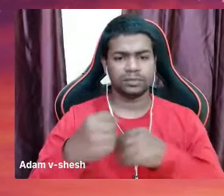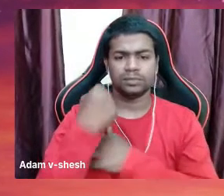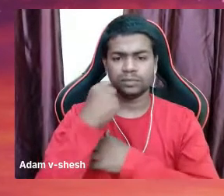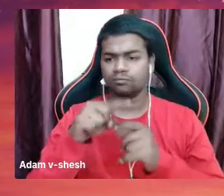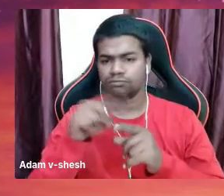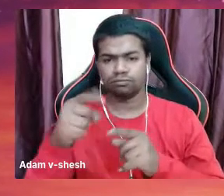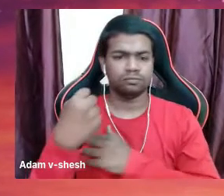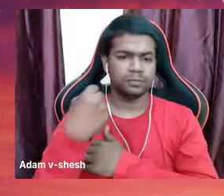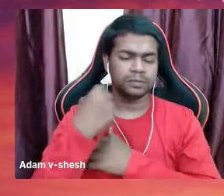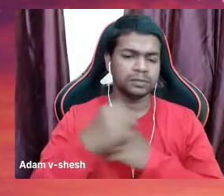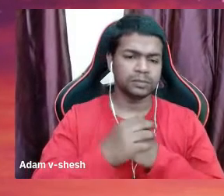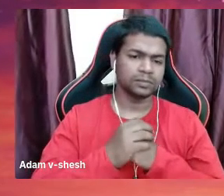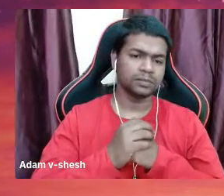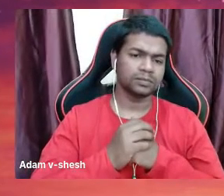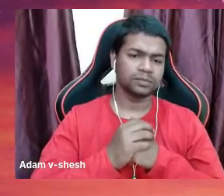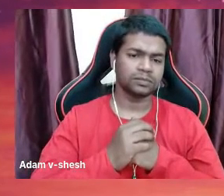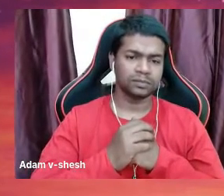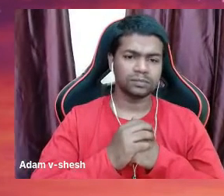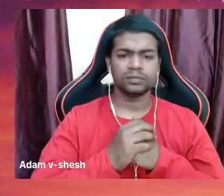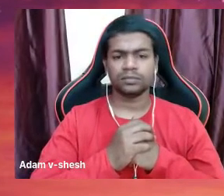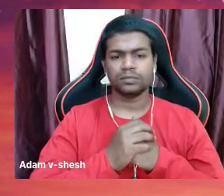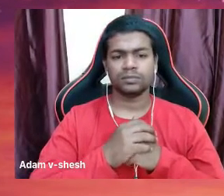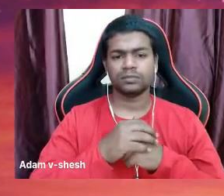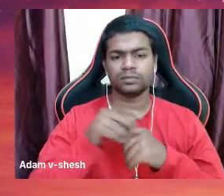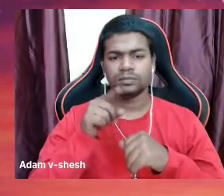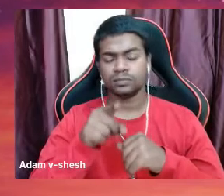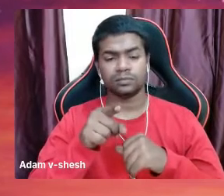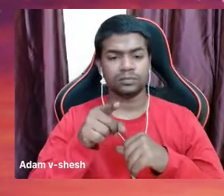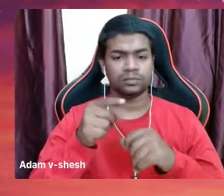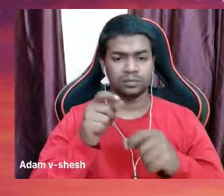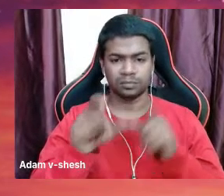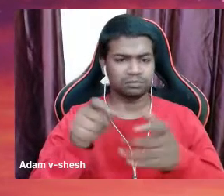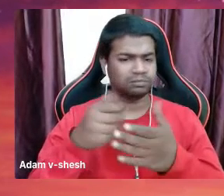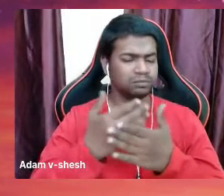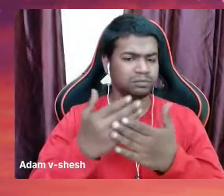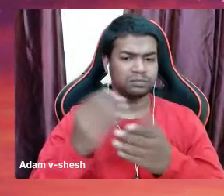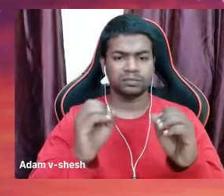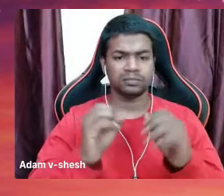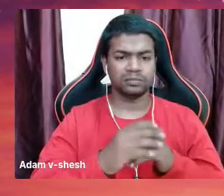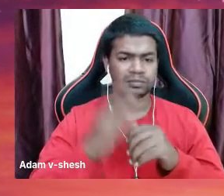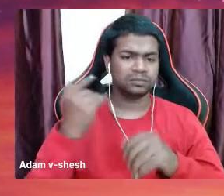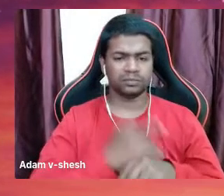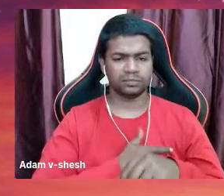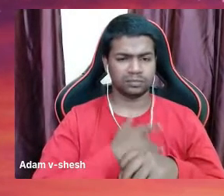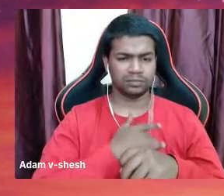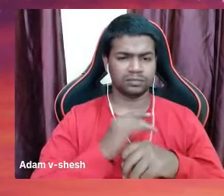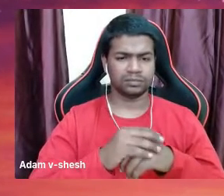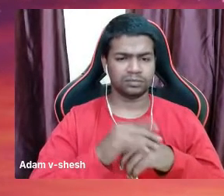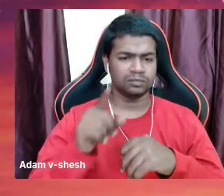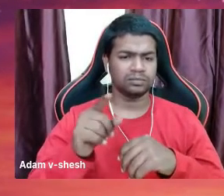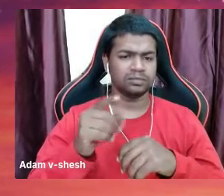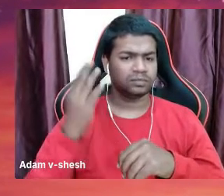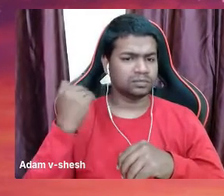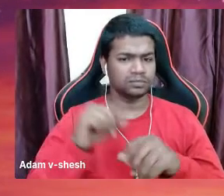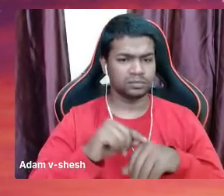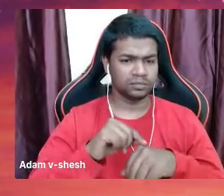strength. And anyone who's not partaking in this would probably somewhere down the road feel that this was the moment they